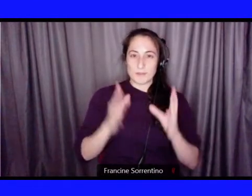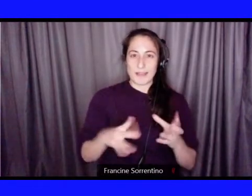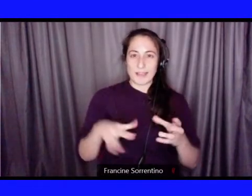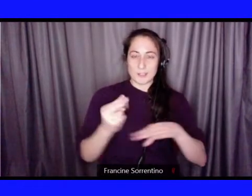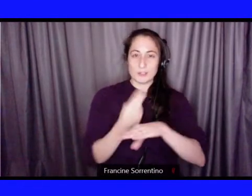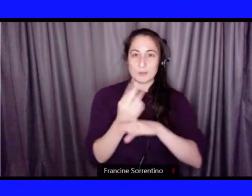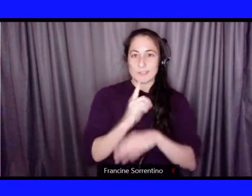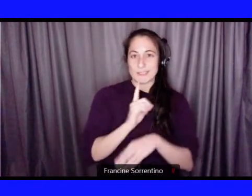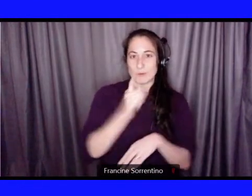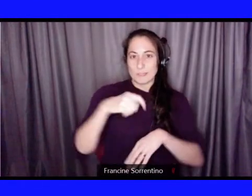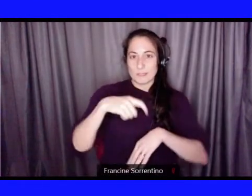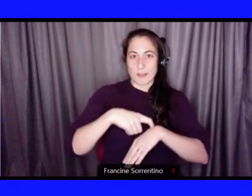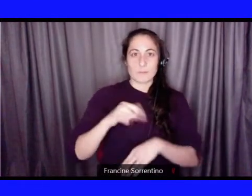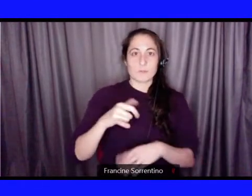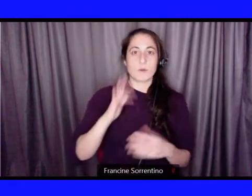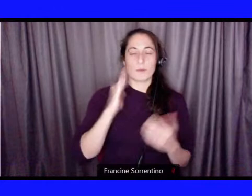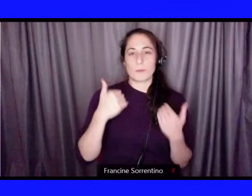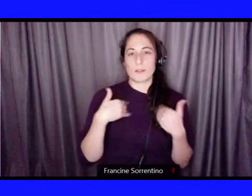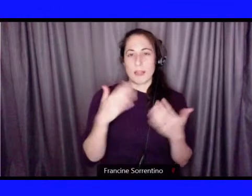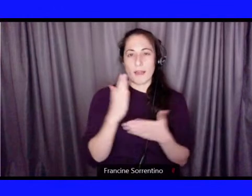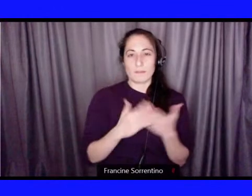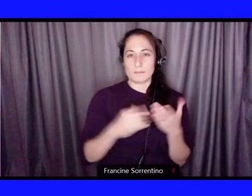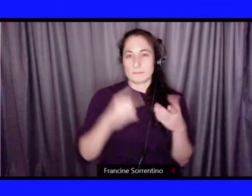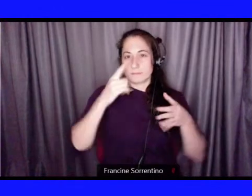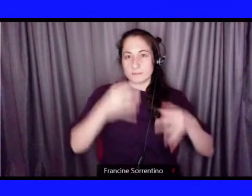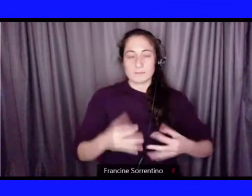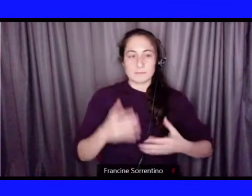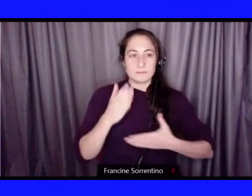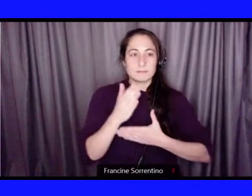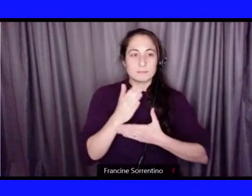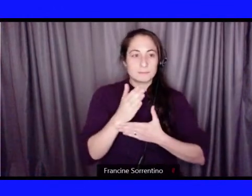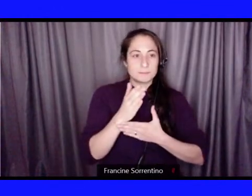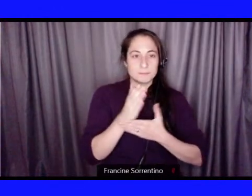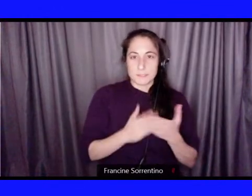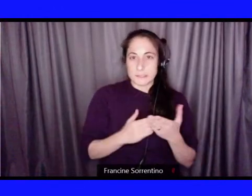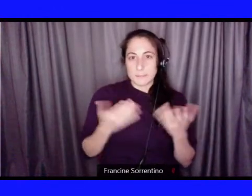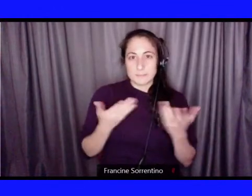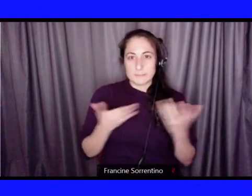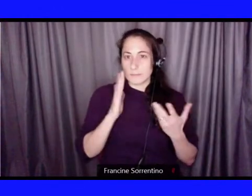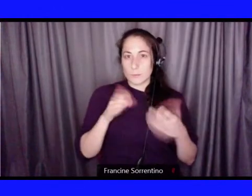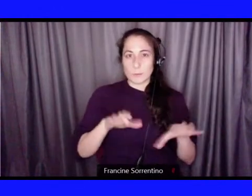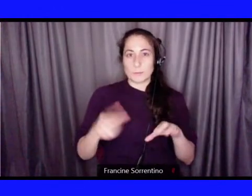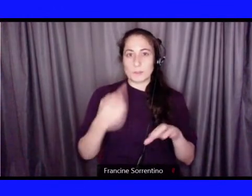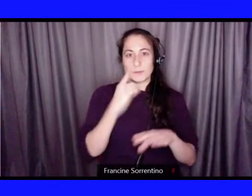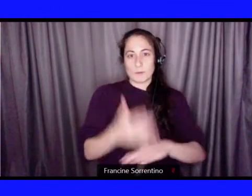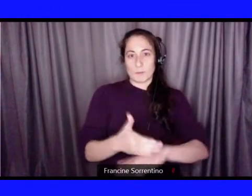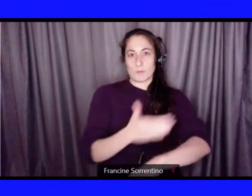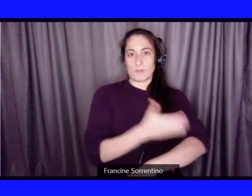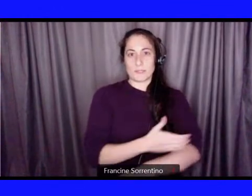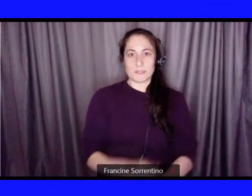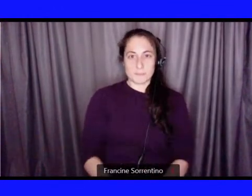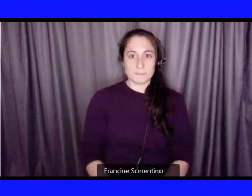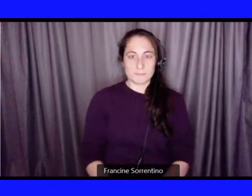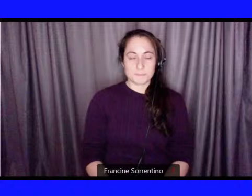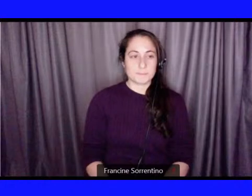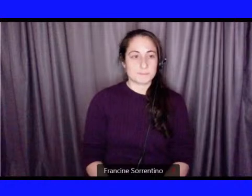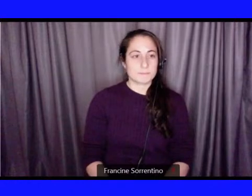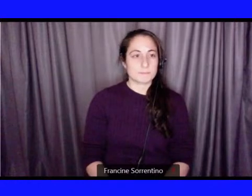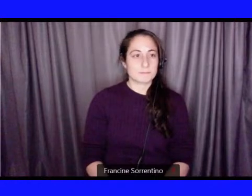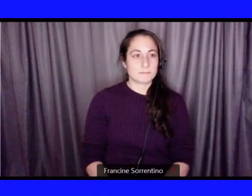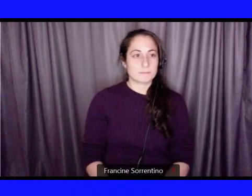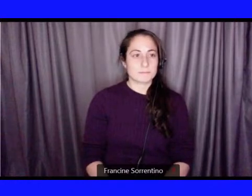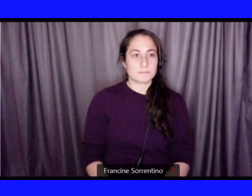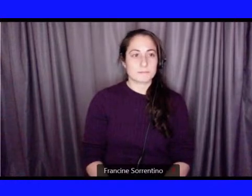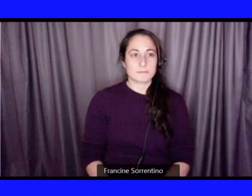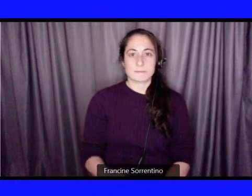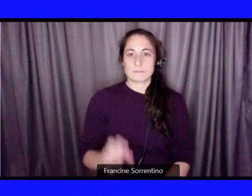partners to engage with some of our most challenged and acute behavioral health substance use patients and track them for